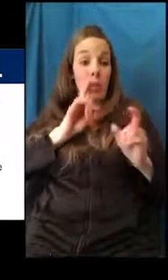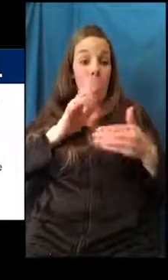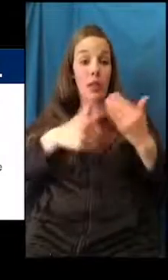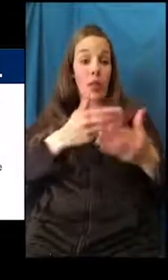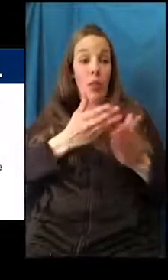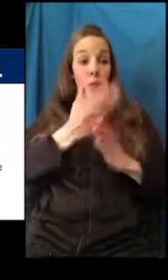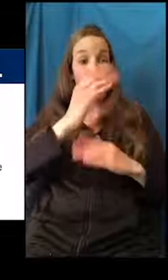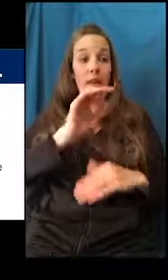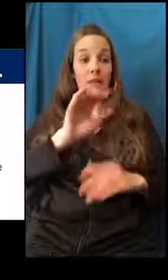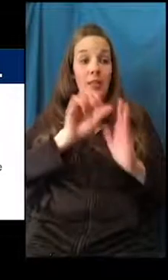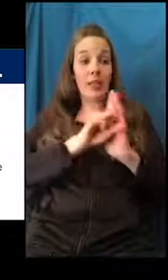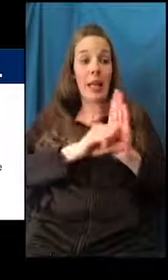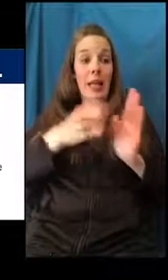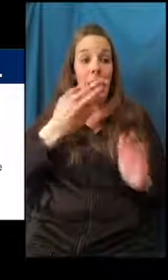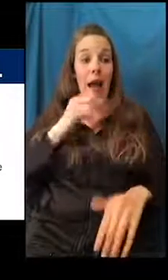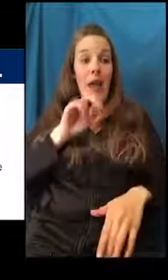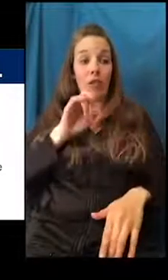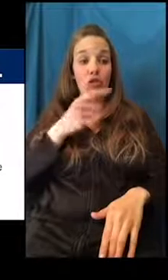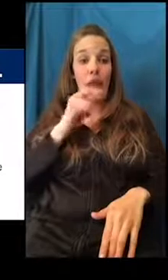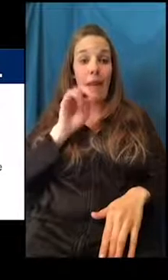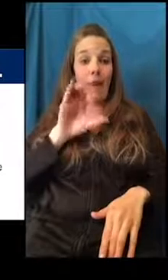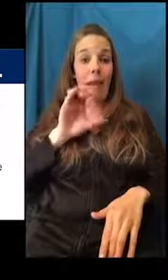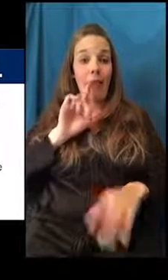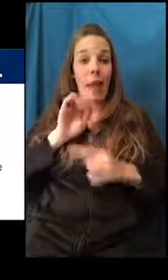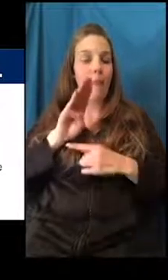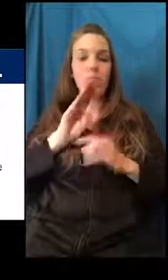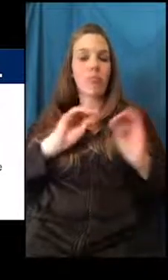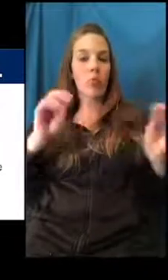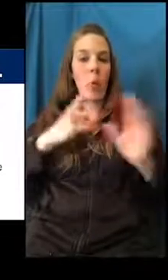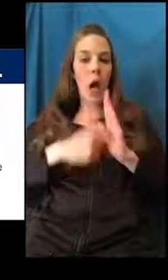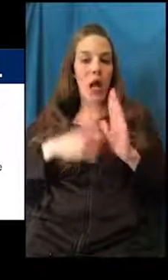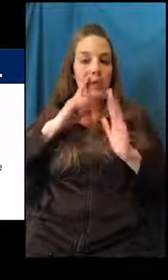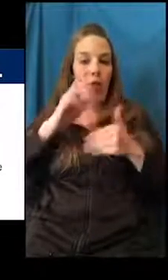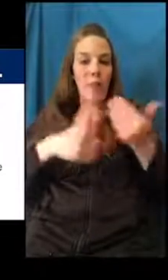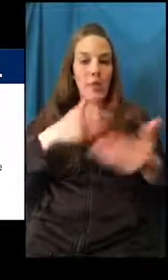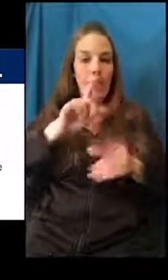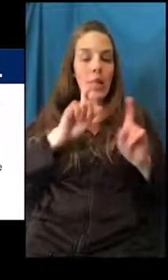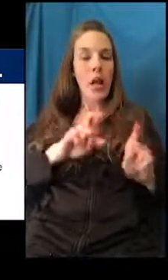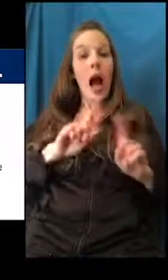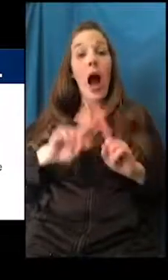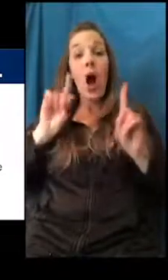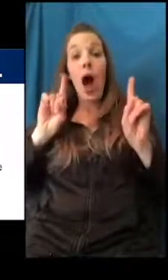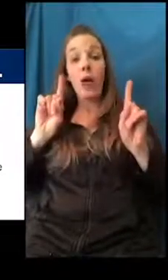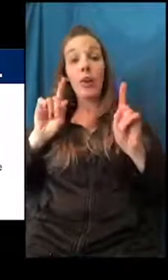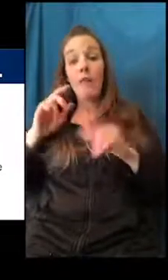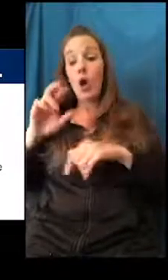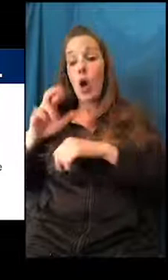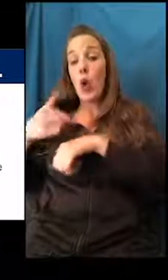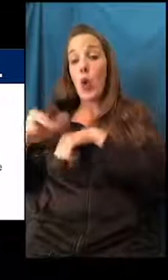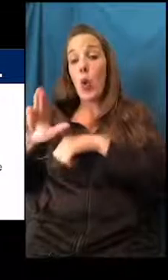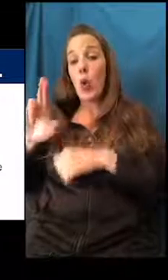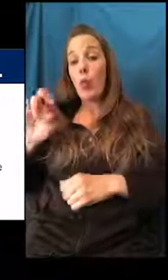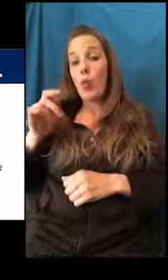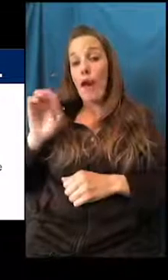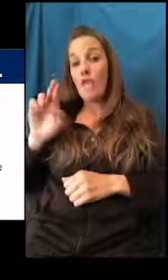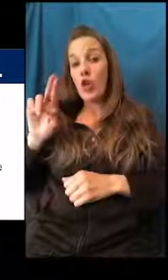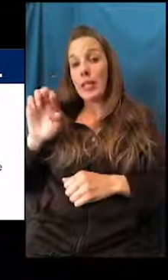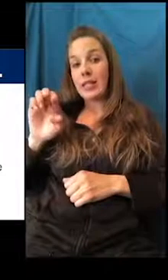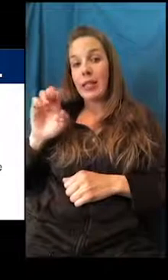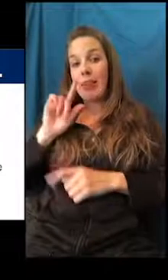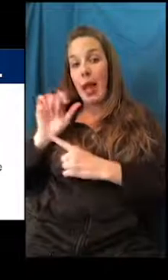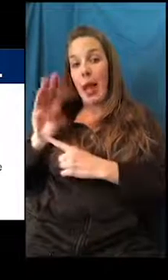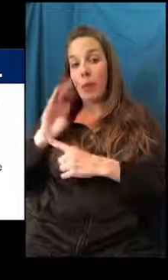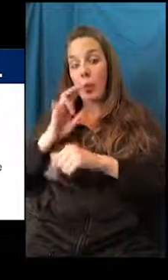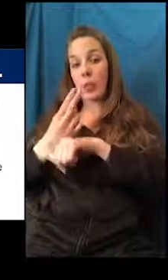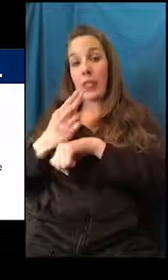no cost for that processing of that test. However, if a reference lab was going to be used, there